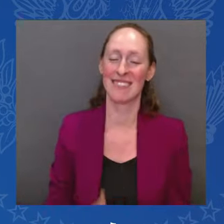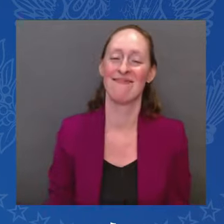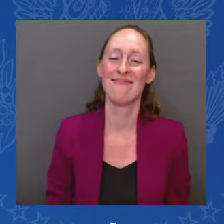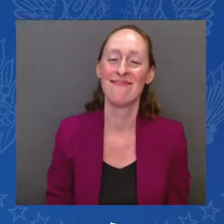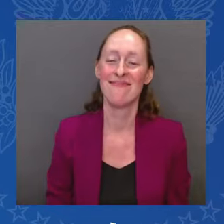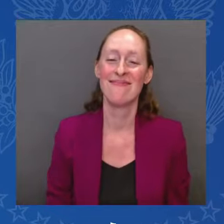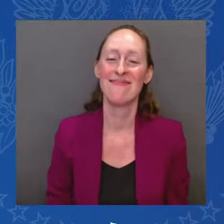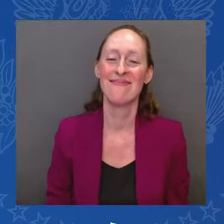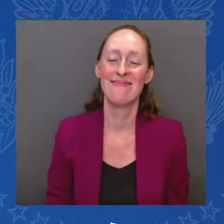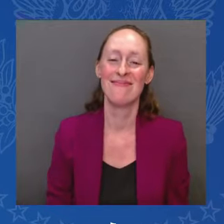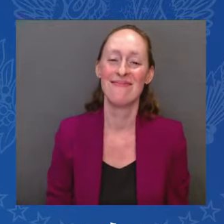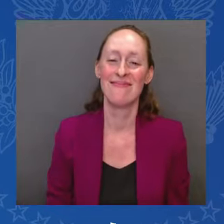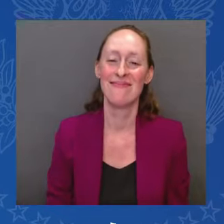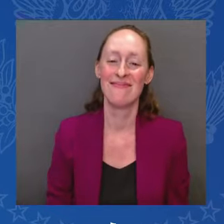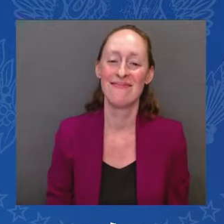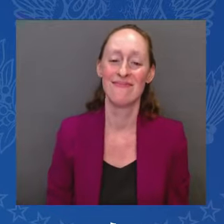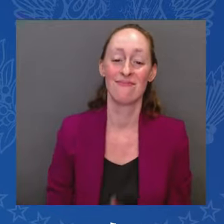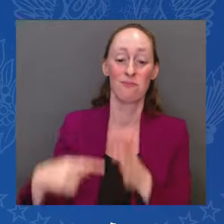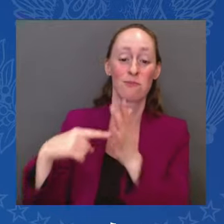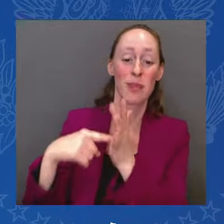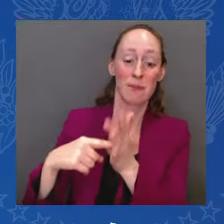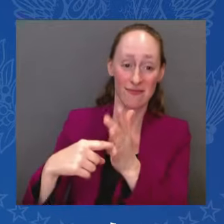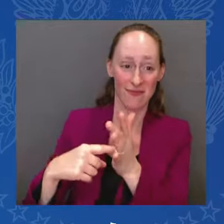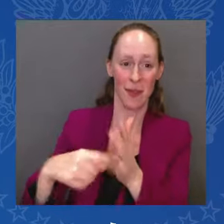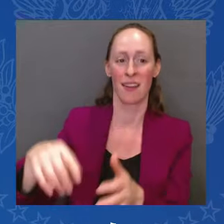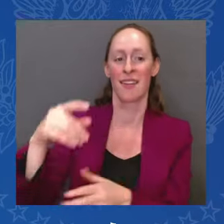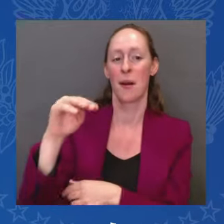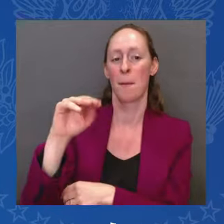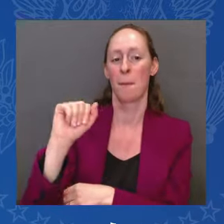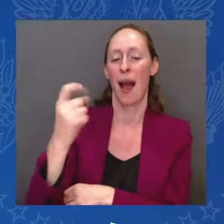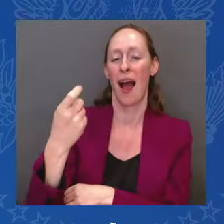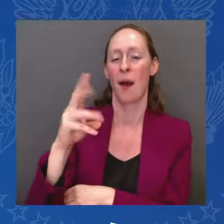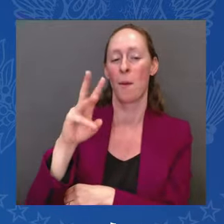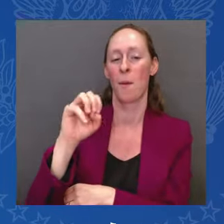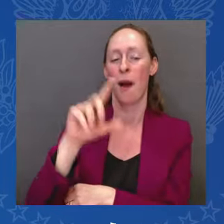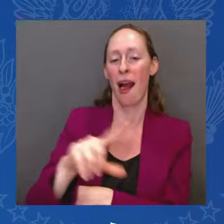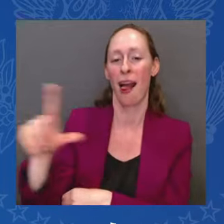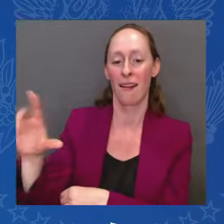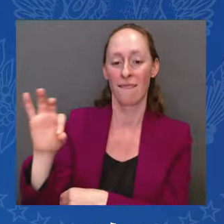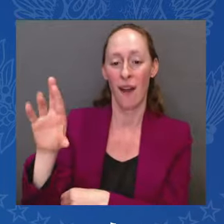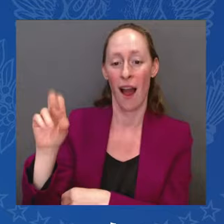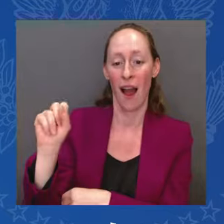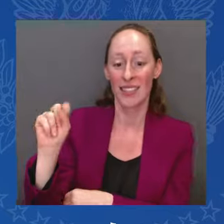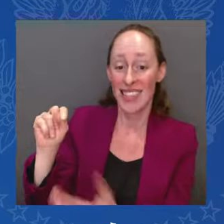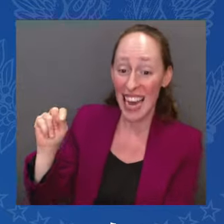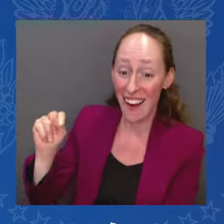Representative Maxwell Frost. There you are, like this.